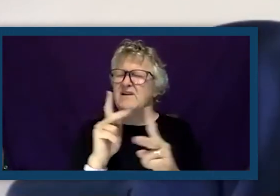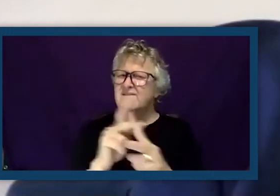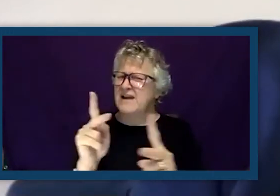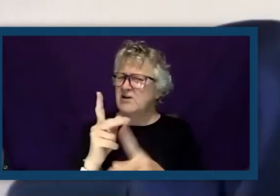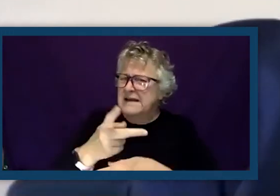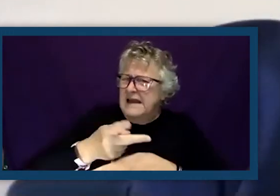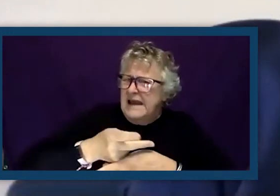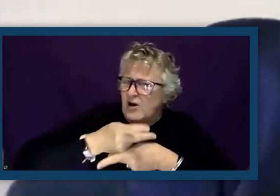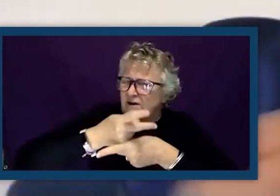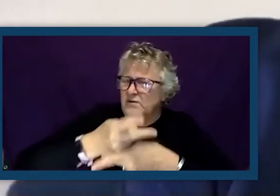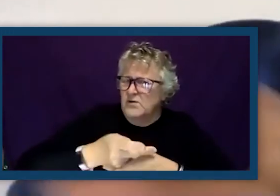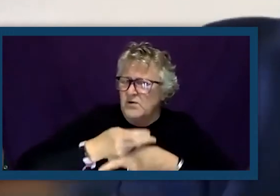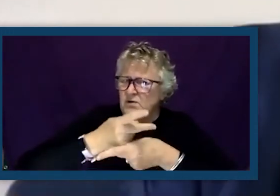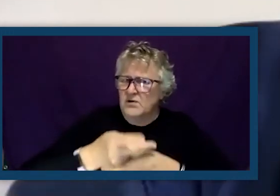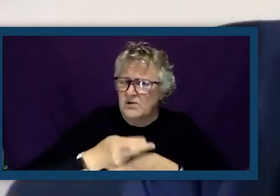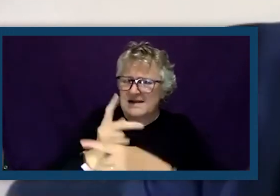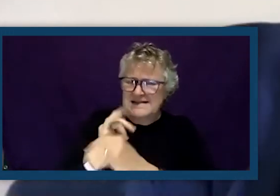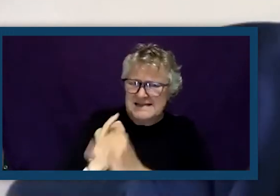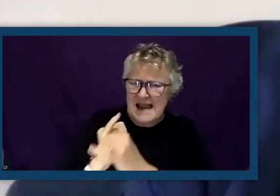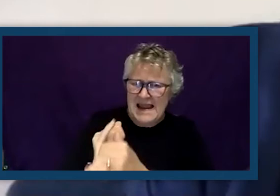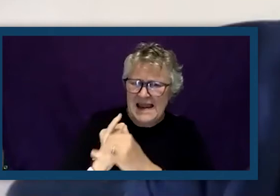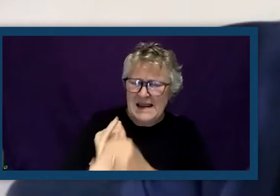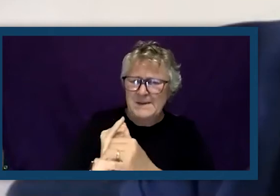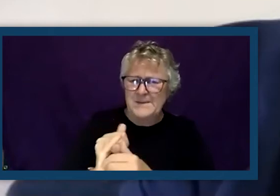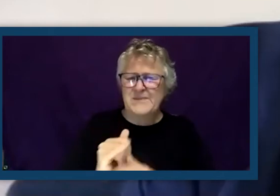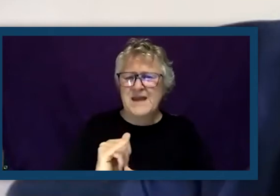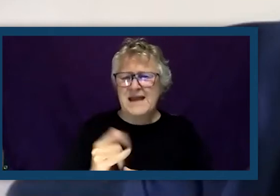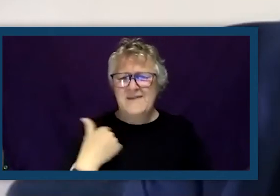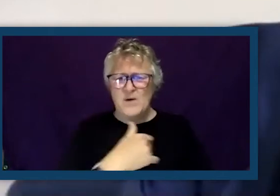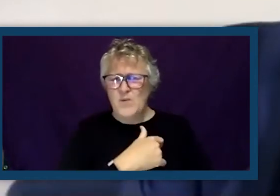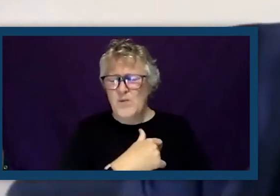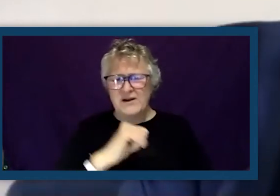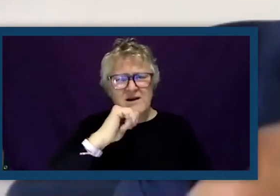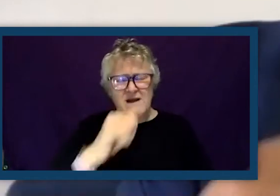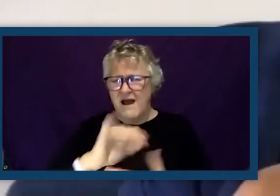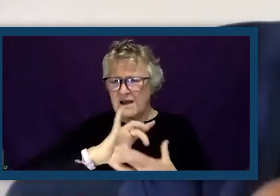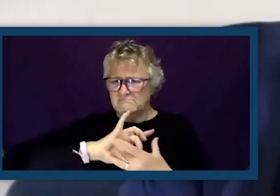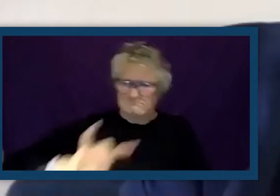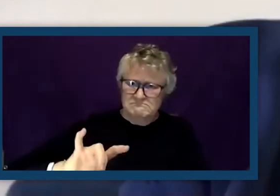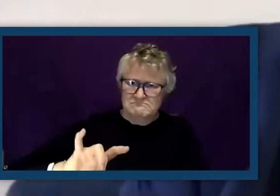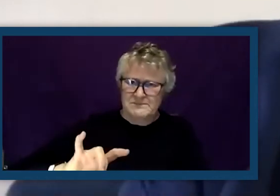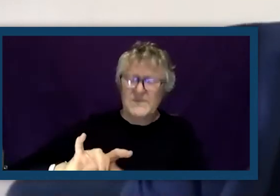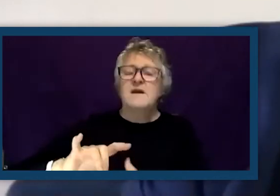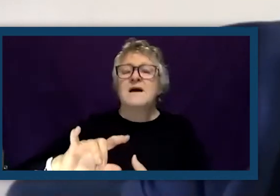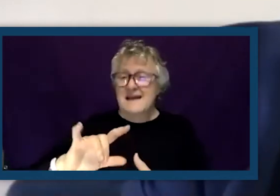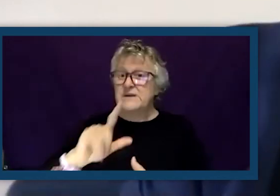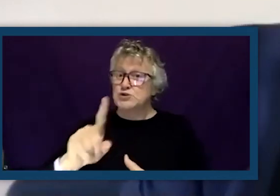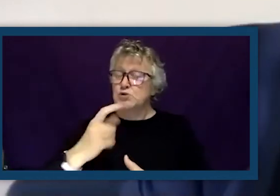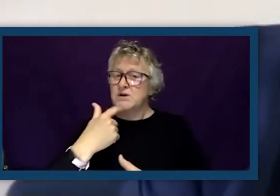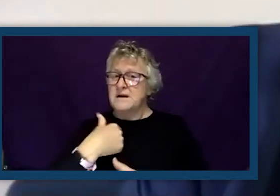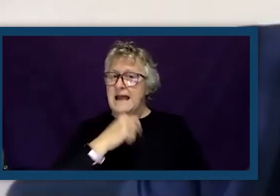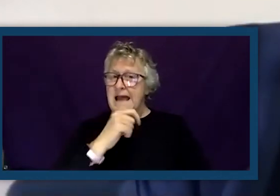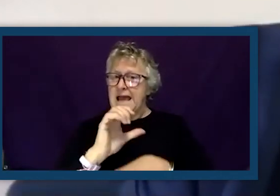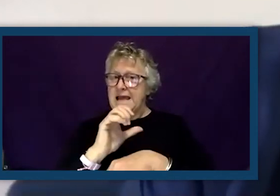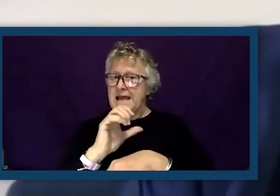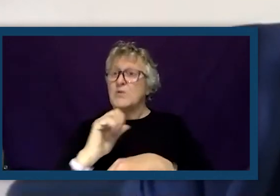not disenfranchising any one AAPI group over another, and making sure that we're empowering our voices.